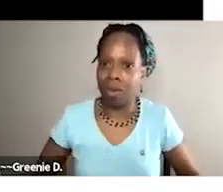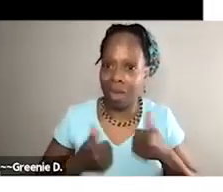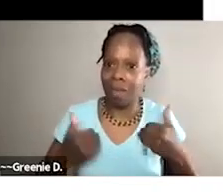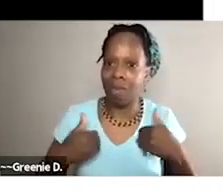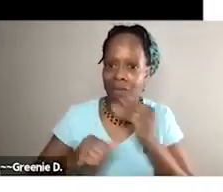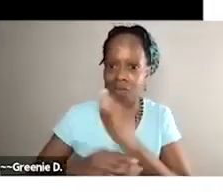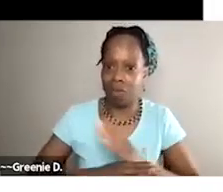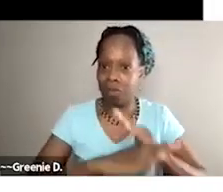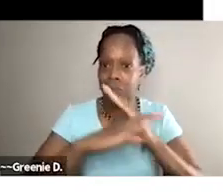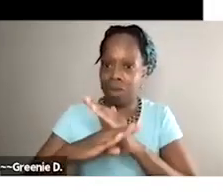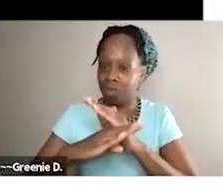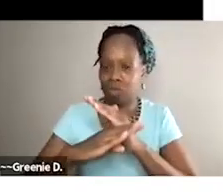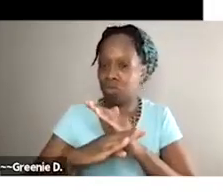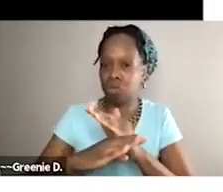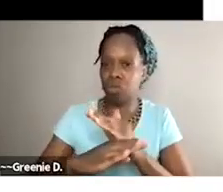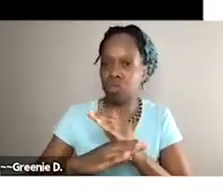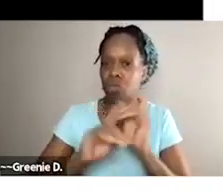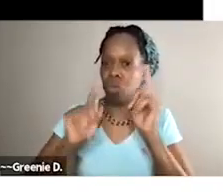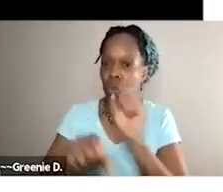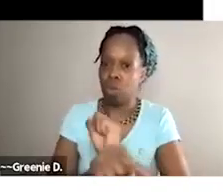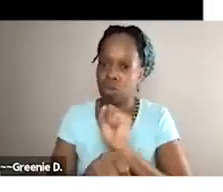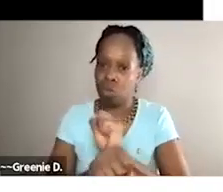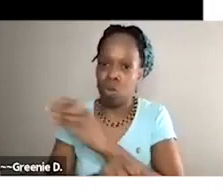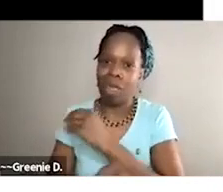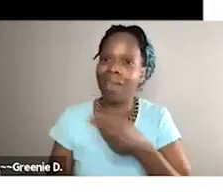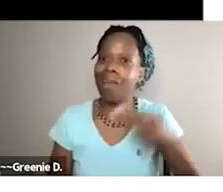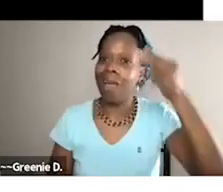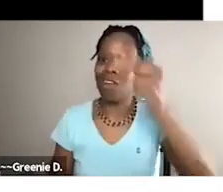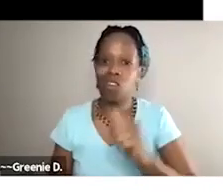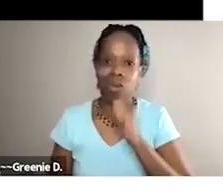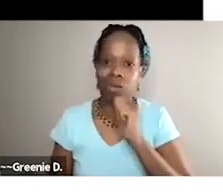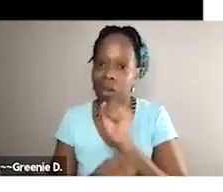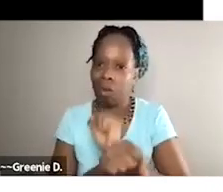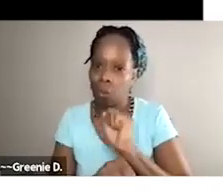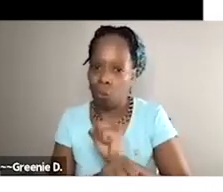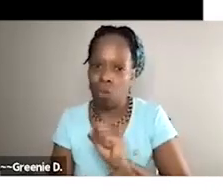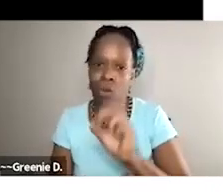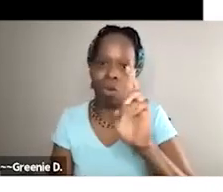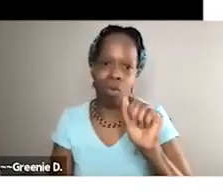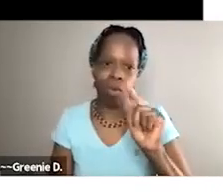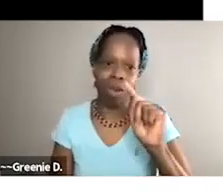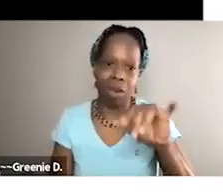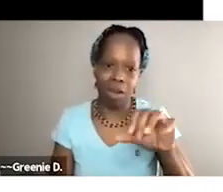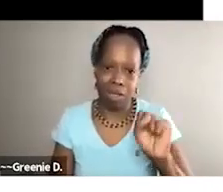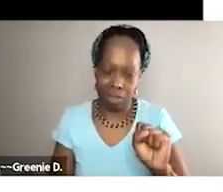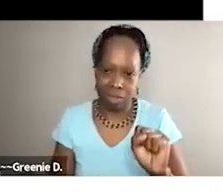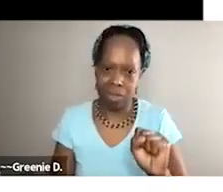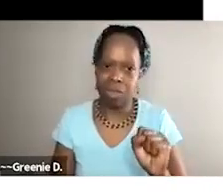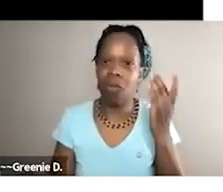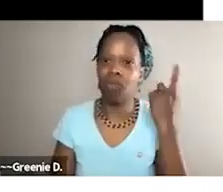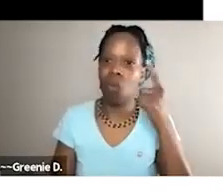rates among folks who are disabled. And our next category is informational